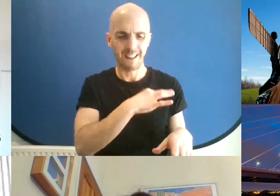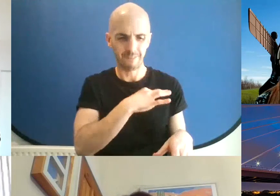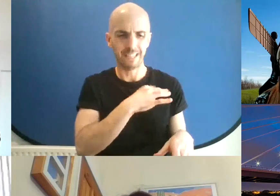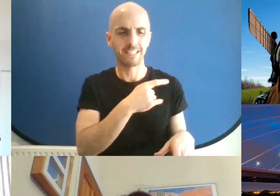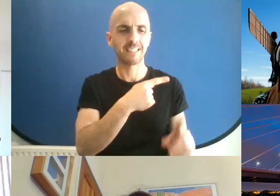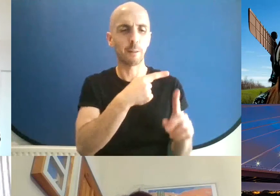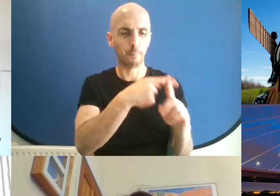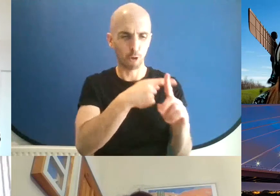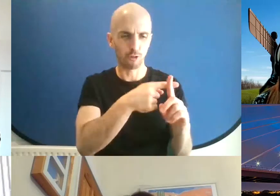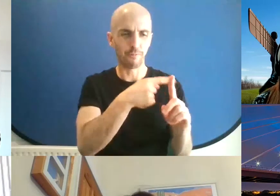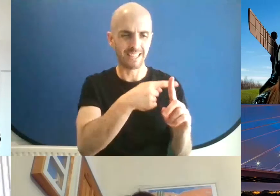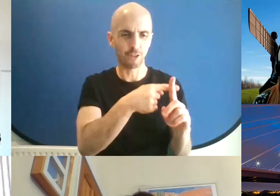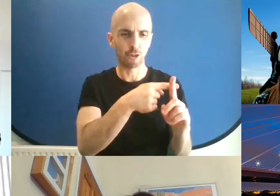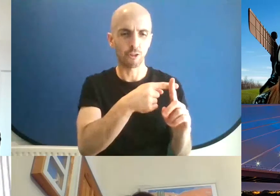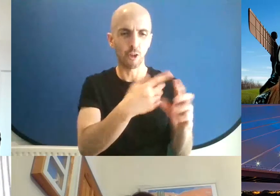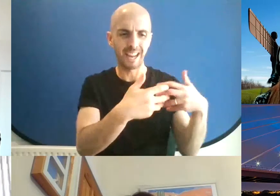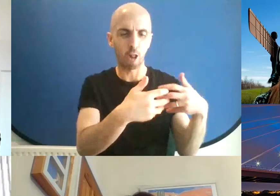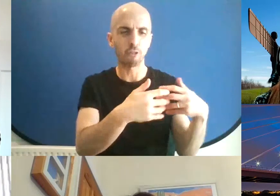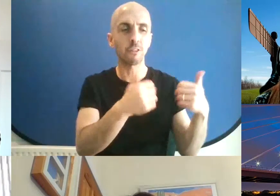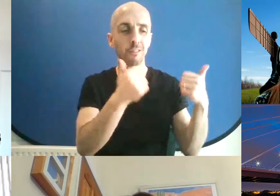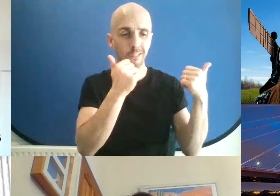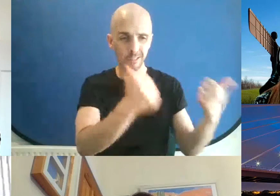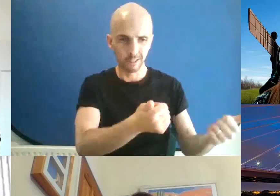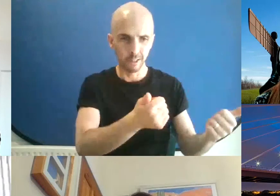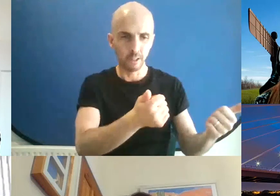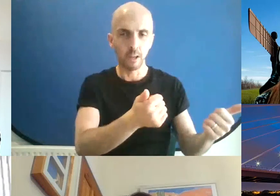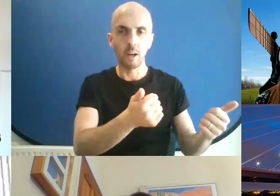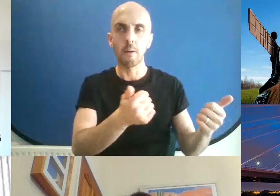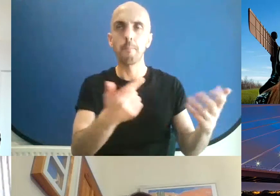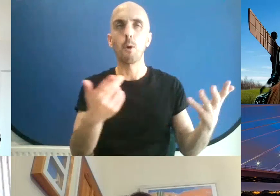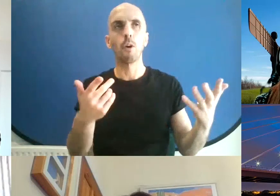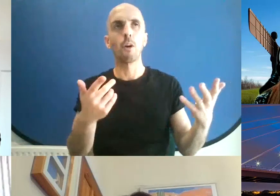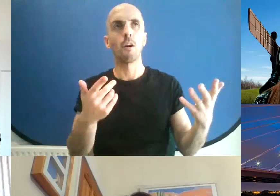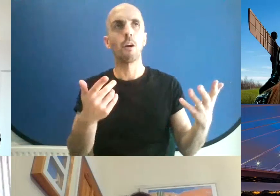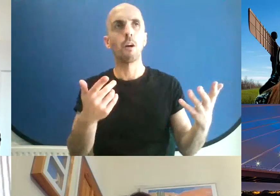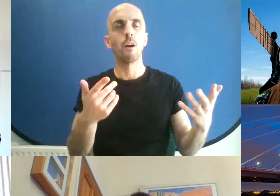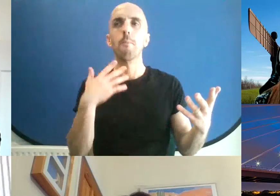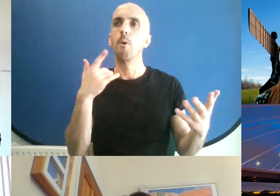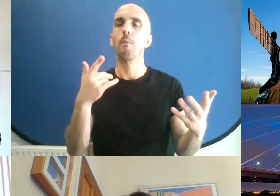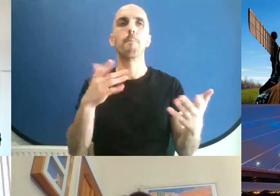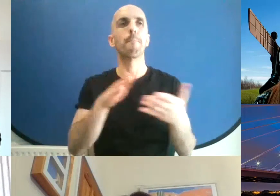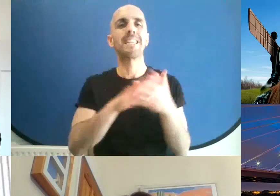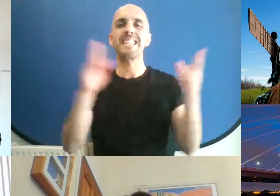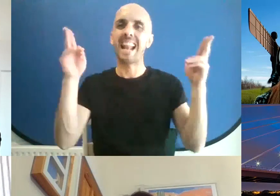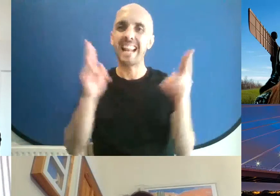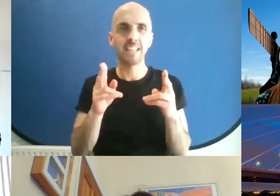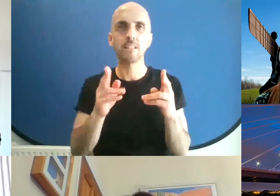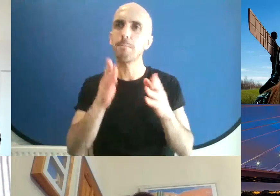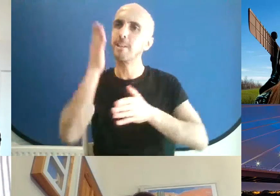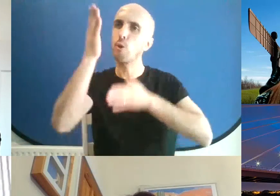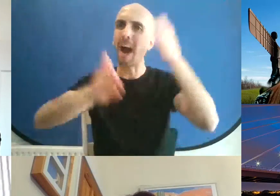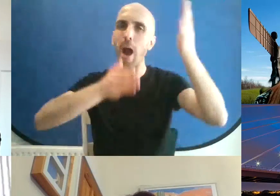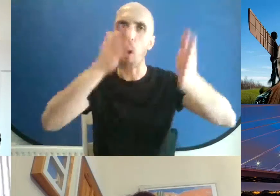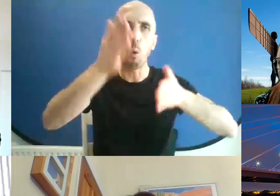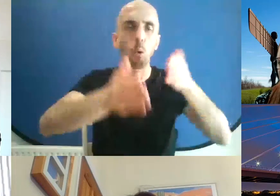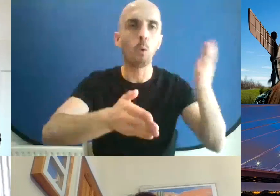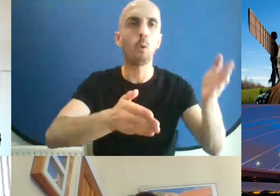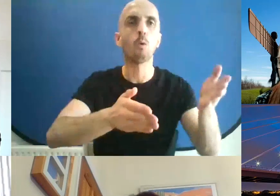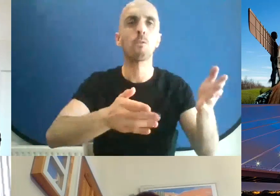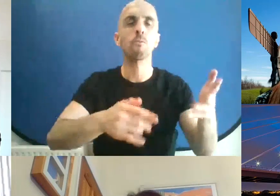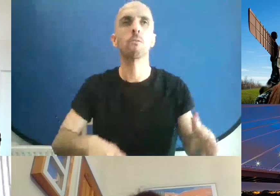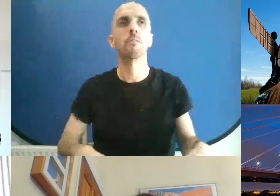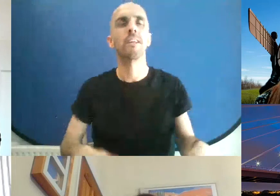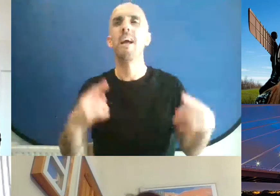then how I made a comment of in not visiting face to face, that there's a lot that can be said in a visit that you